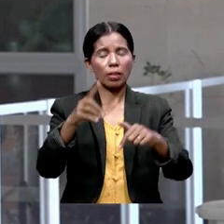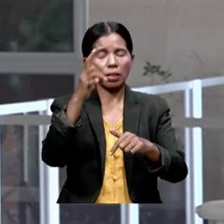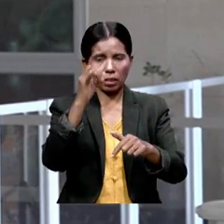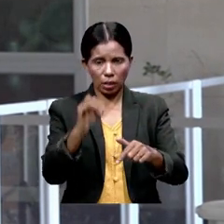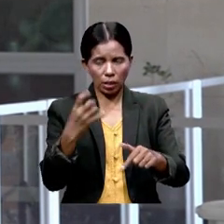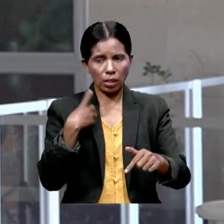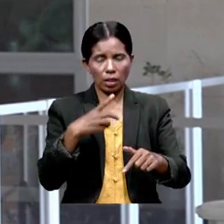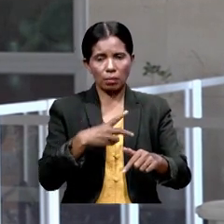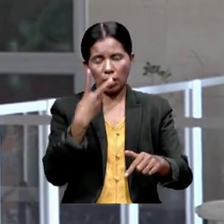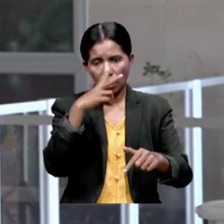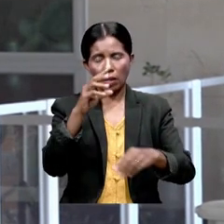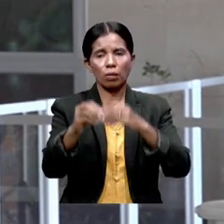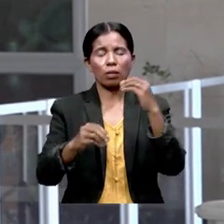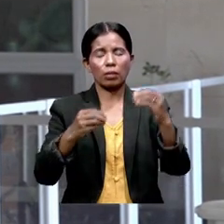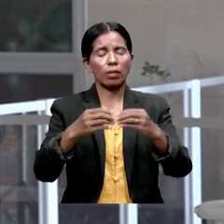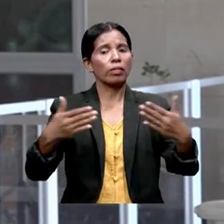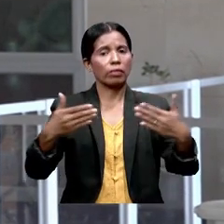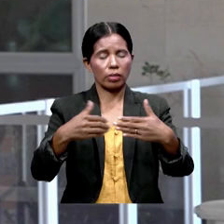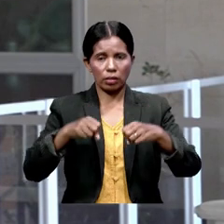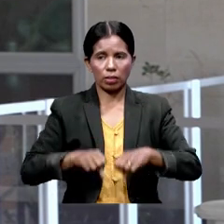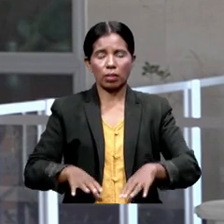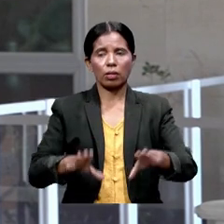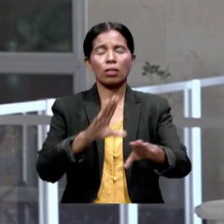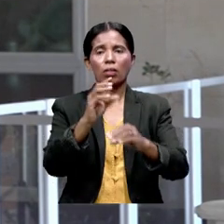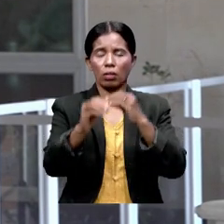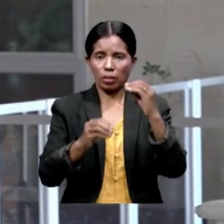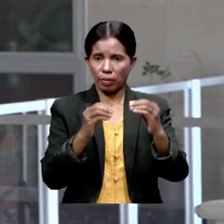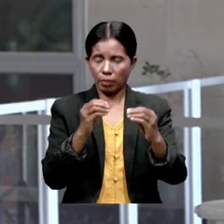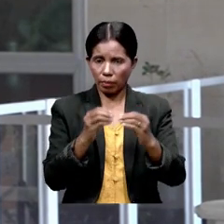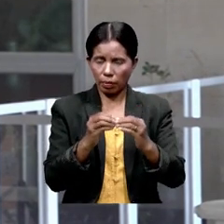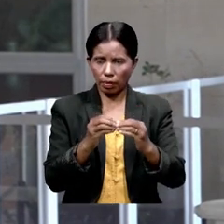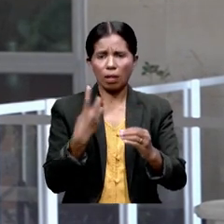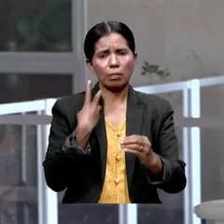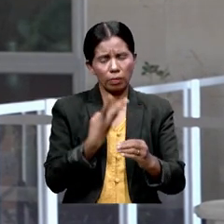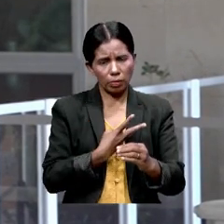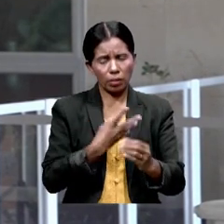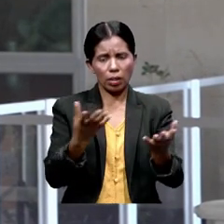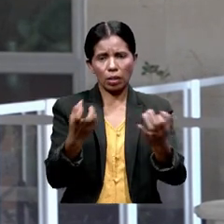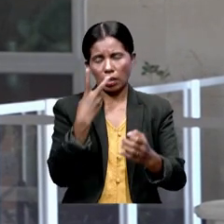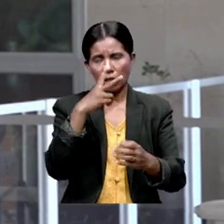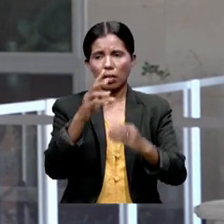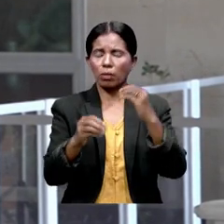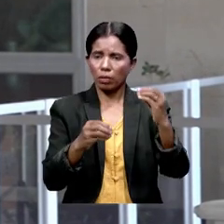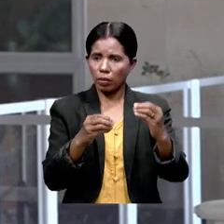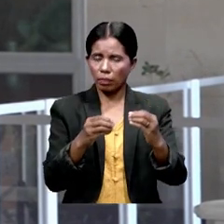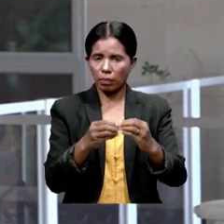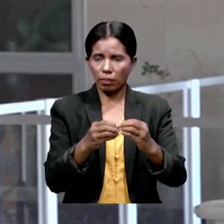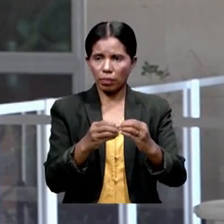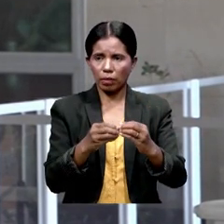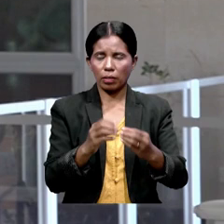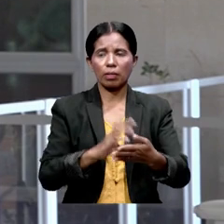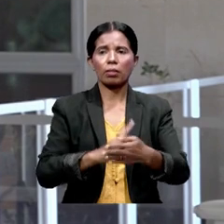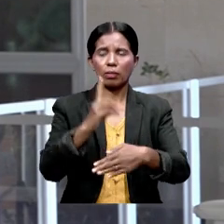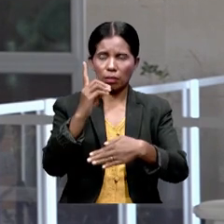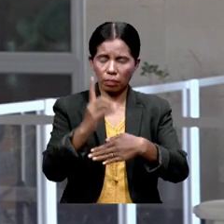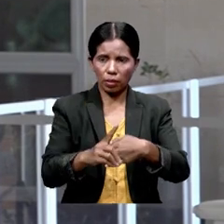French frigate Vendémiaire. It's also another way for us to develop our partnership